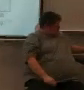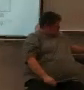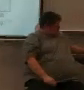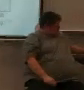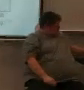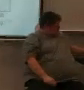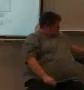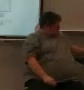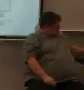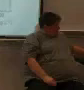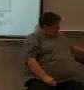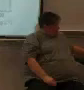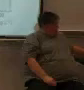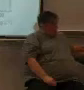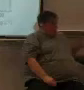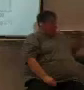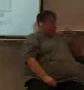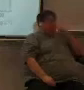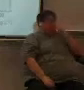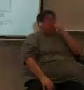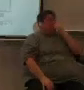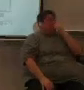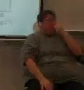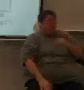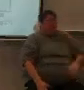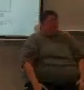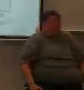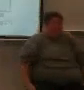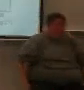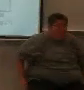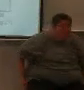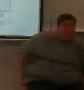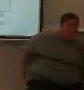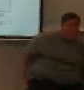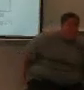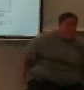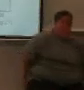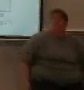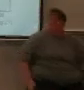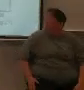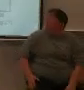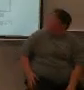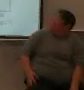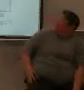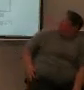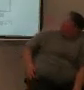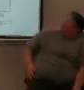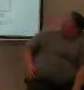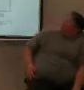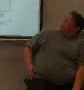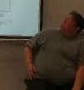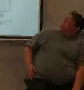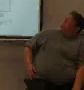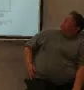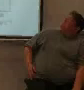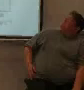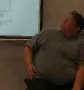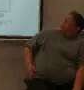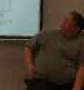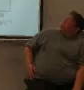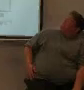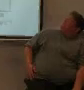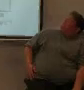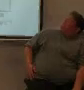So we can think then of some of the different things that organisms might, macrovertebrates might be exposed to. And